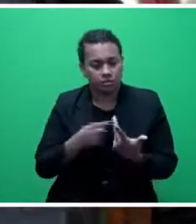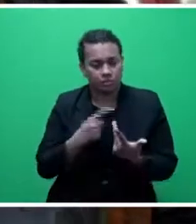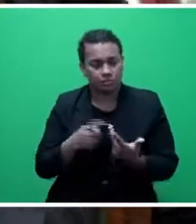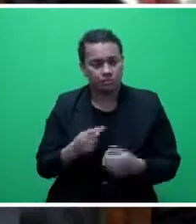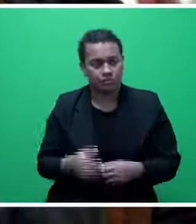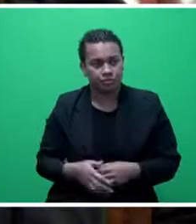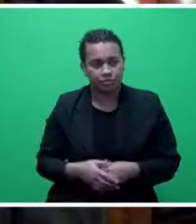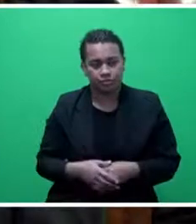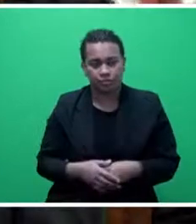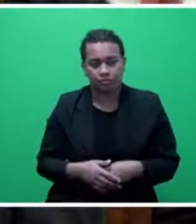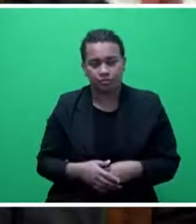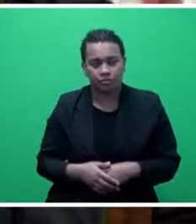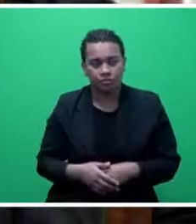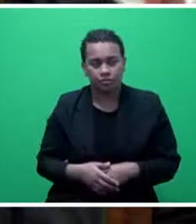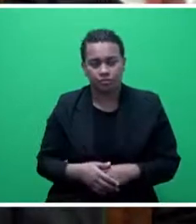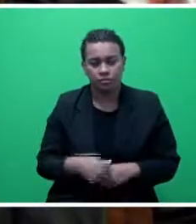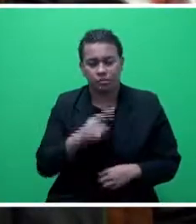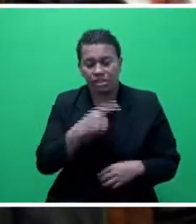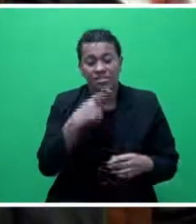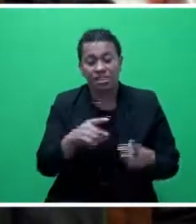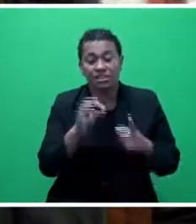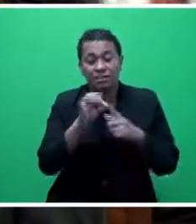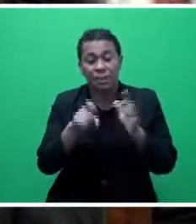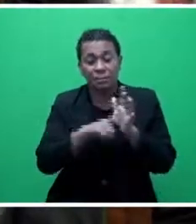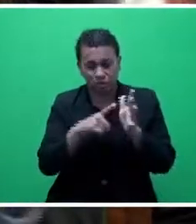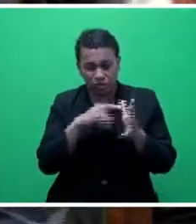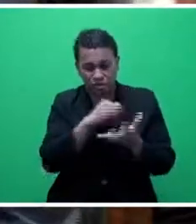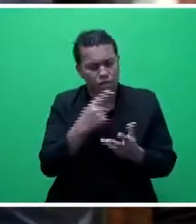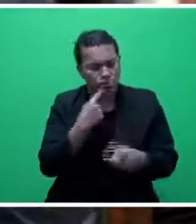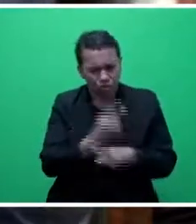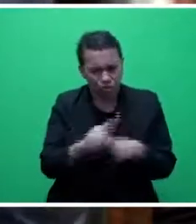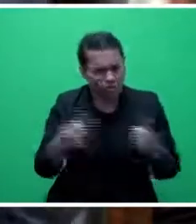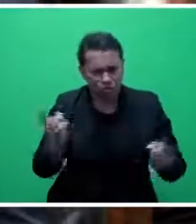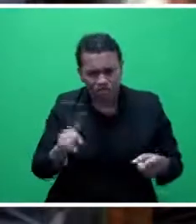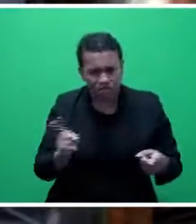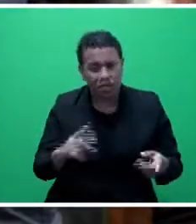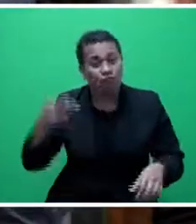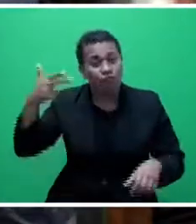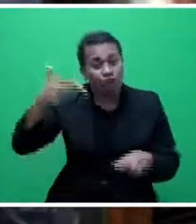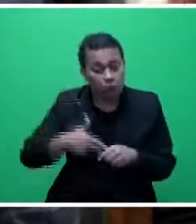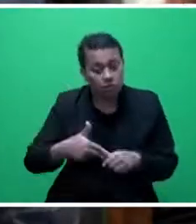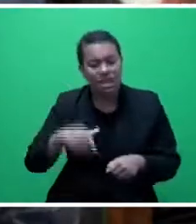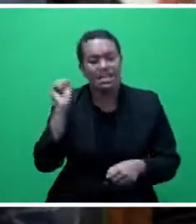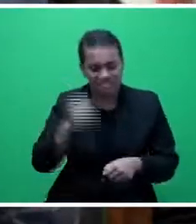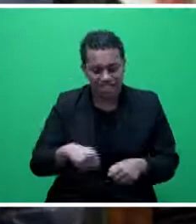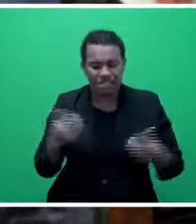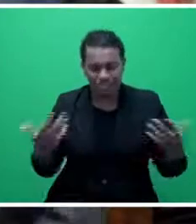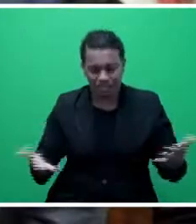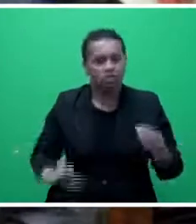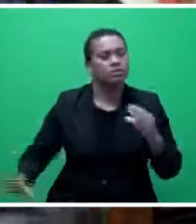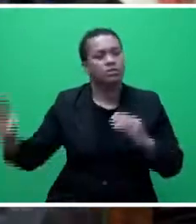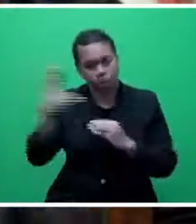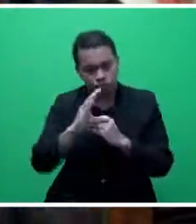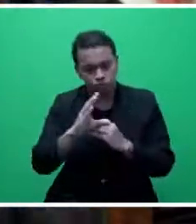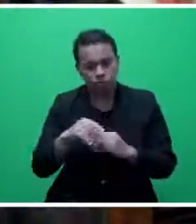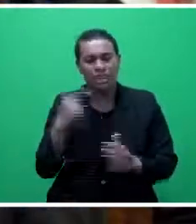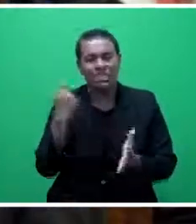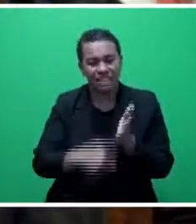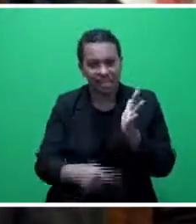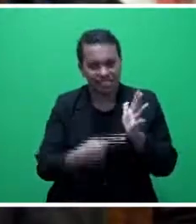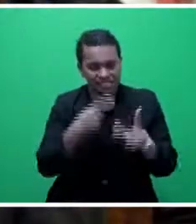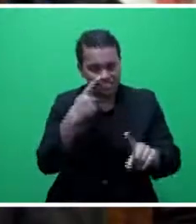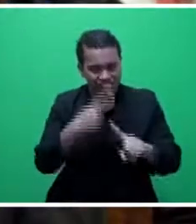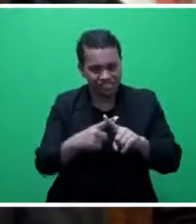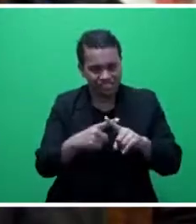the Honourable Prasad talked about fuel. Yes, we did increase the duty on fuel because we also need